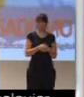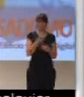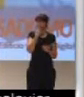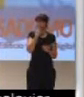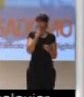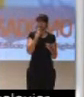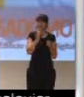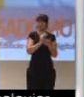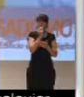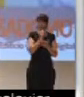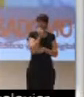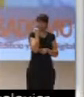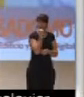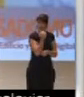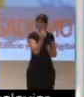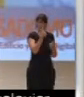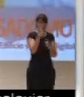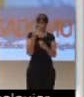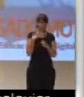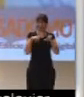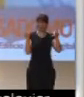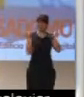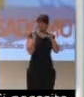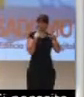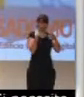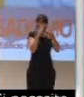through any device. So, and if I need a